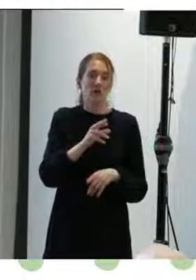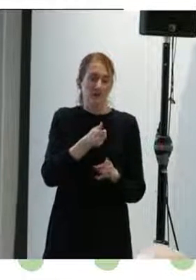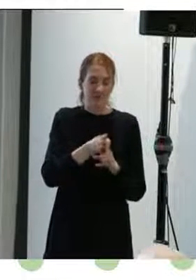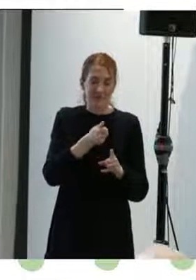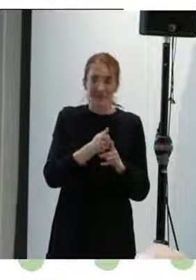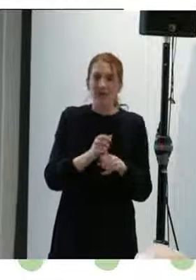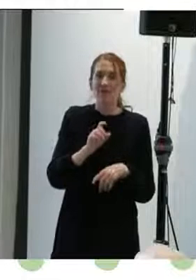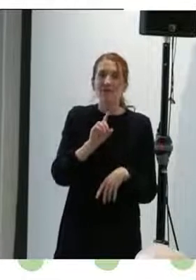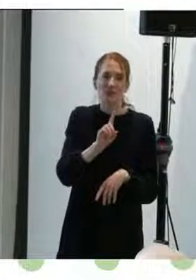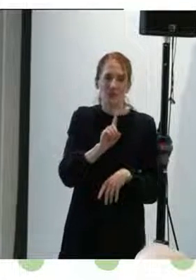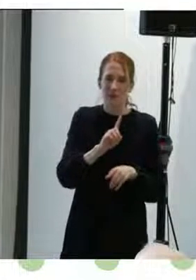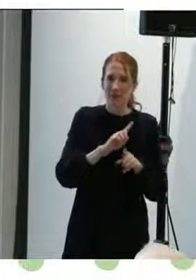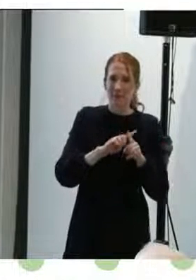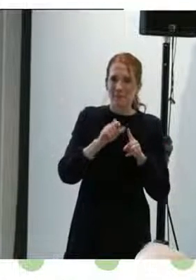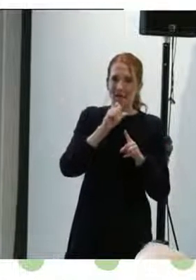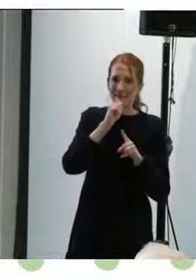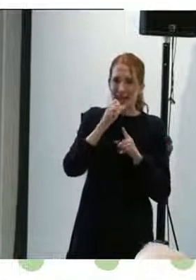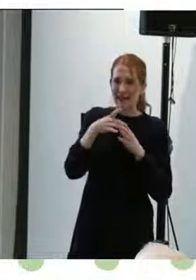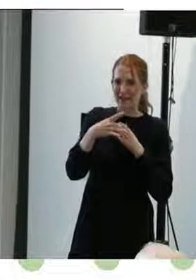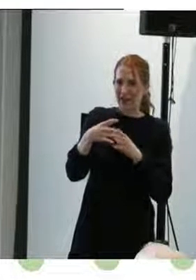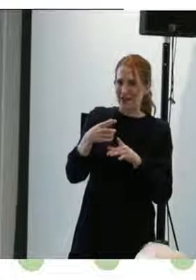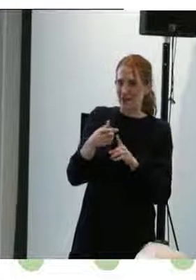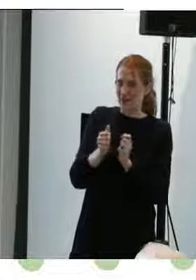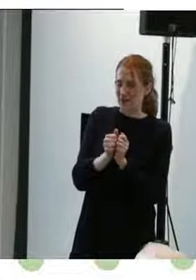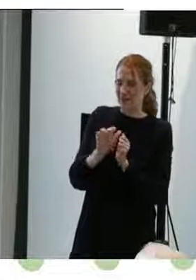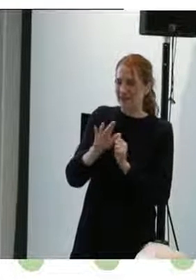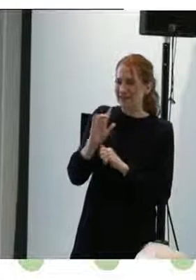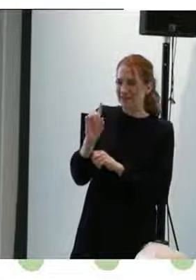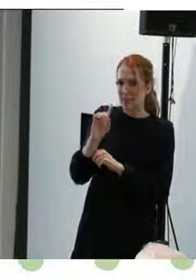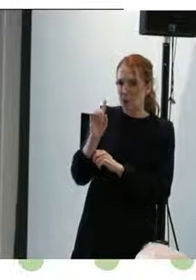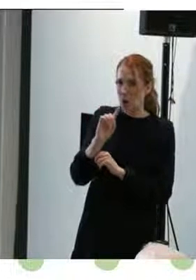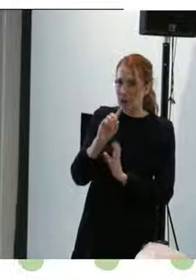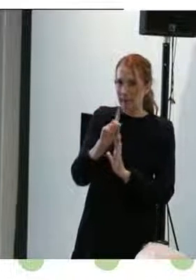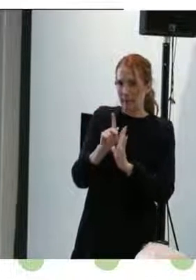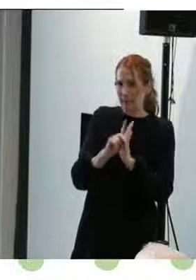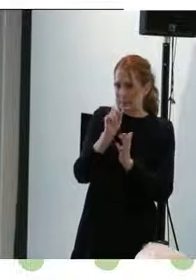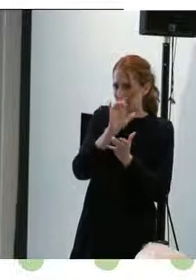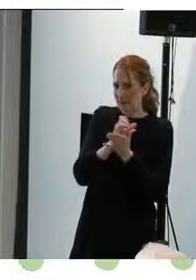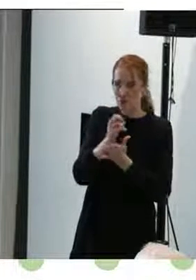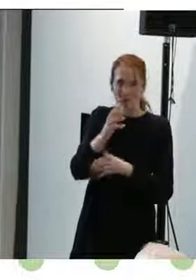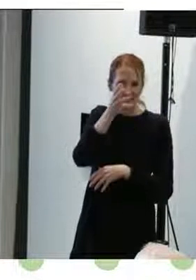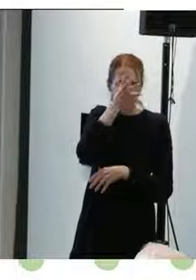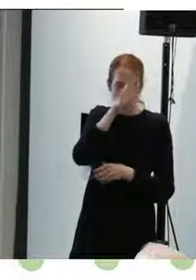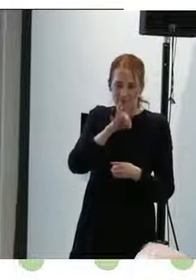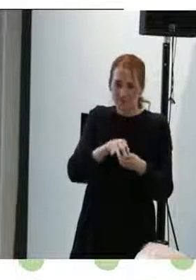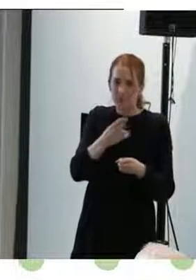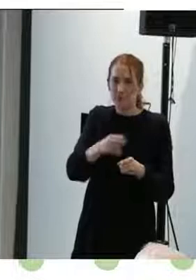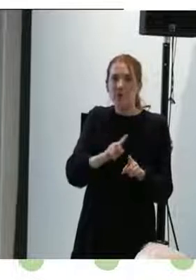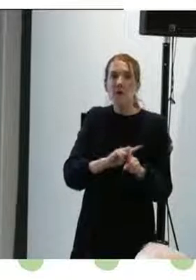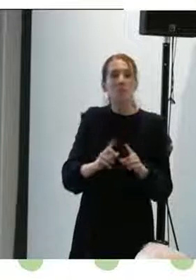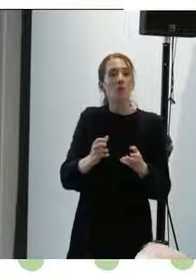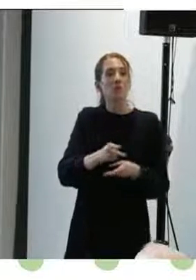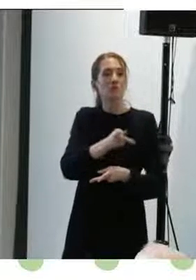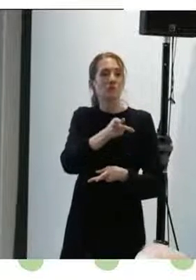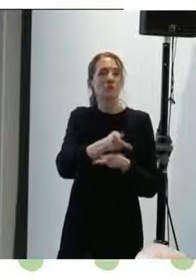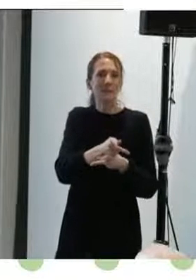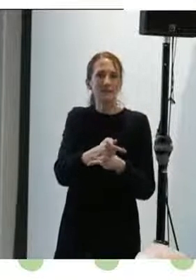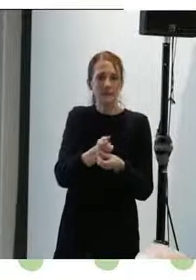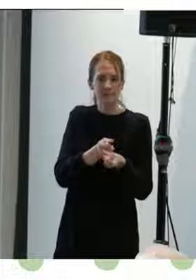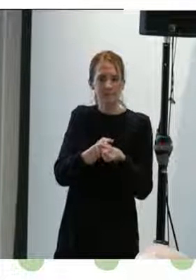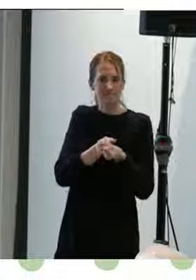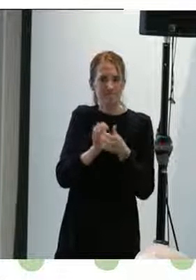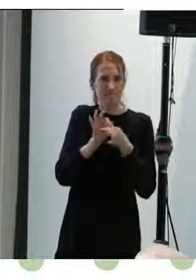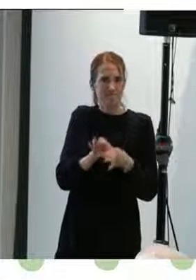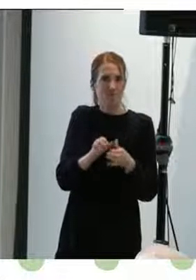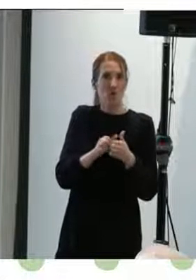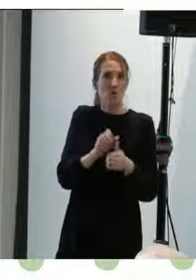his party affiliation or by his father's voting history. But he does want to maintain his affiliation to Democrats only